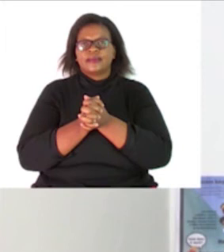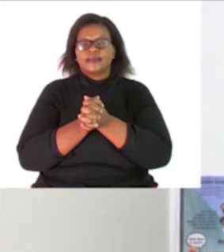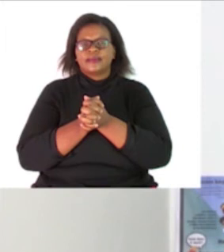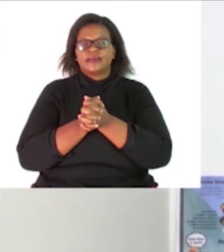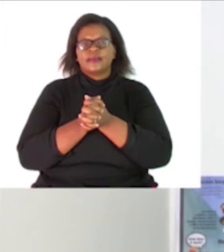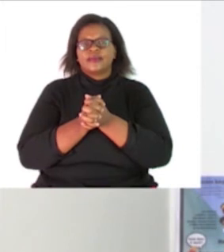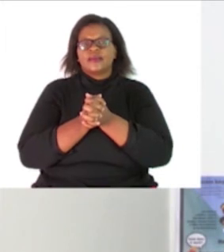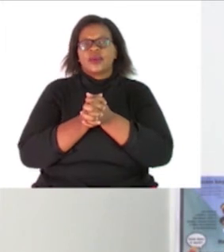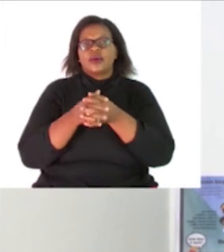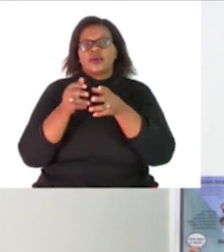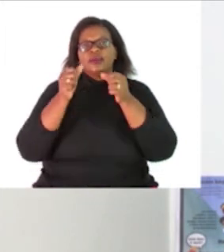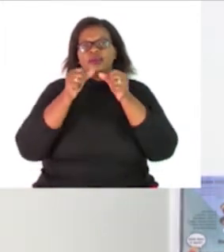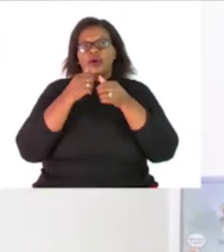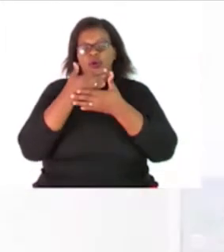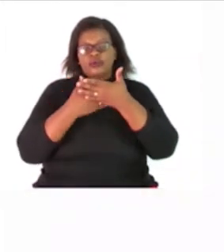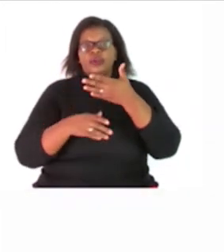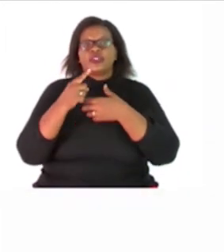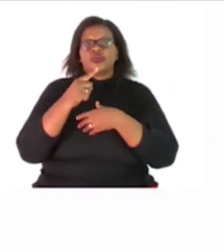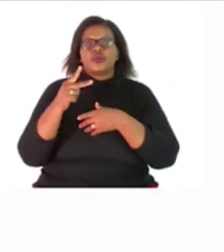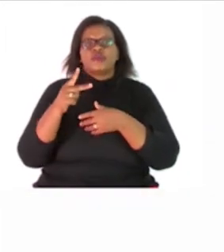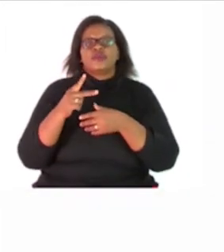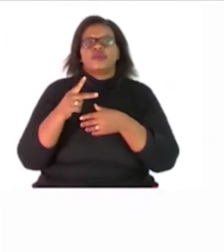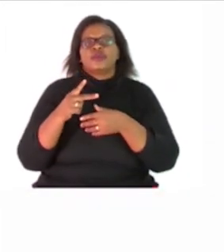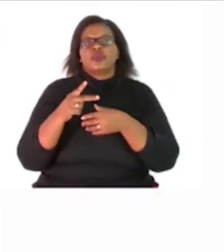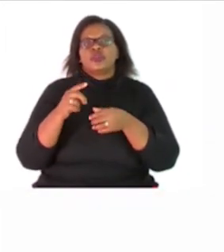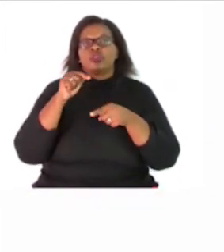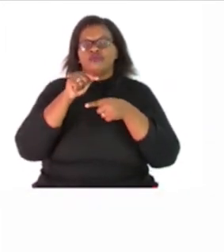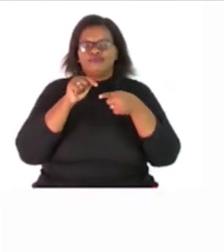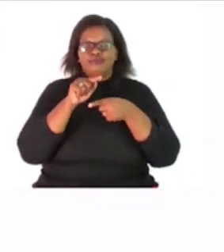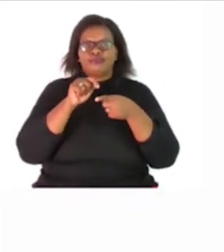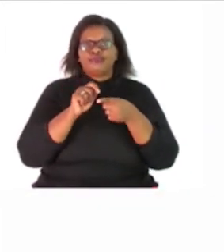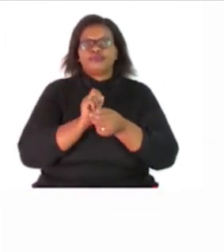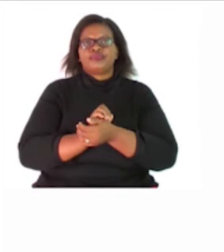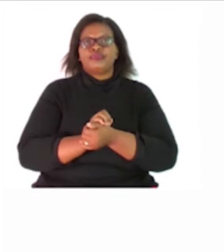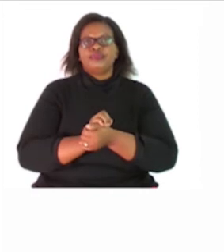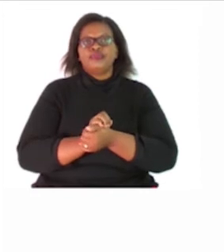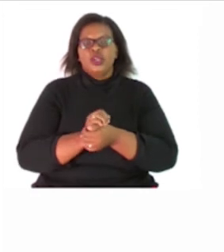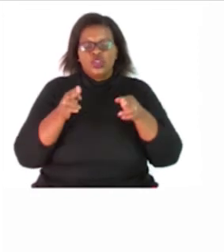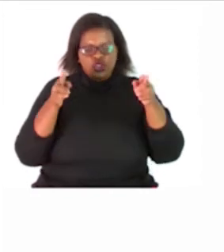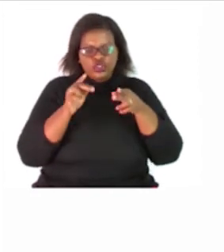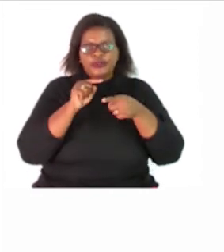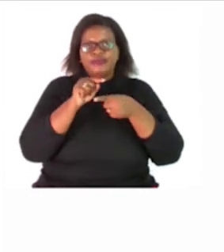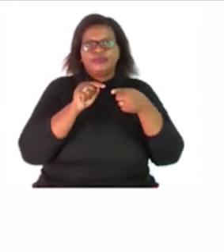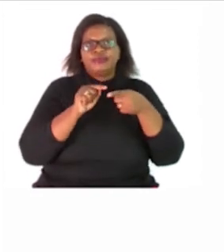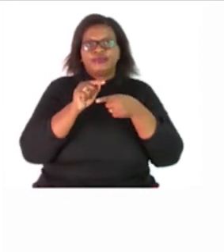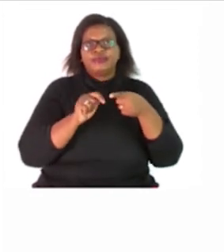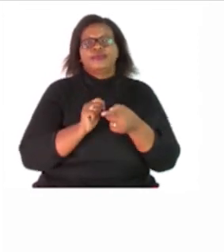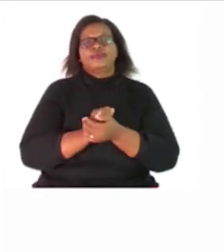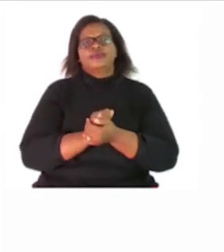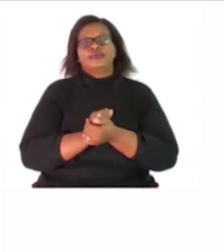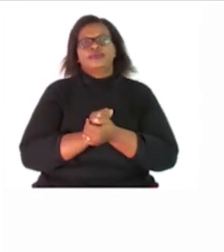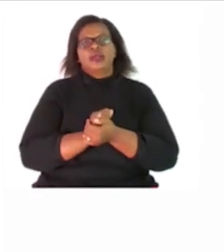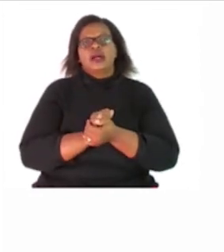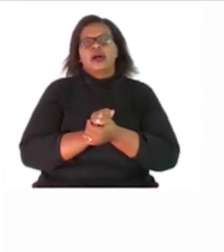Boys and girls, let's go on page 12 with division. Short division sum.